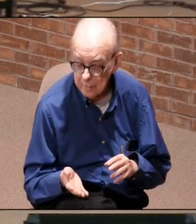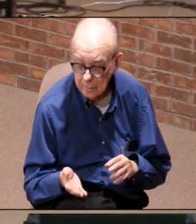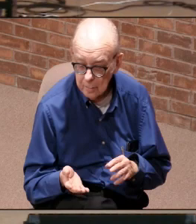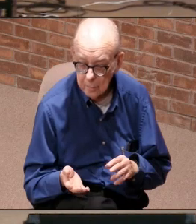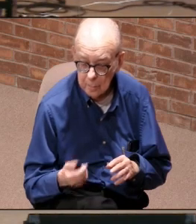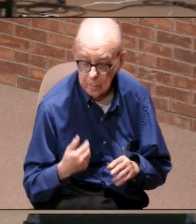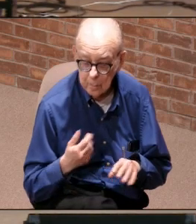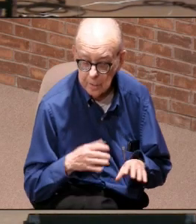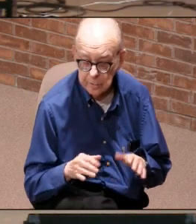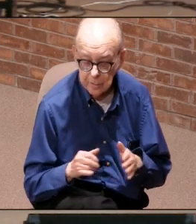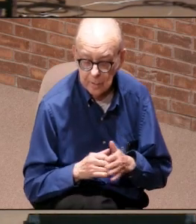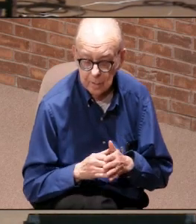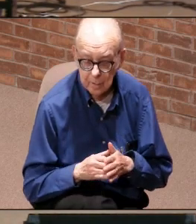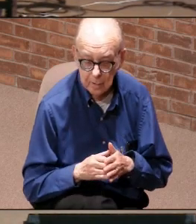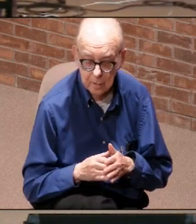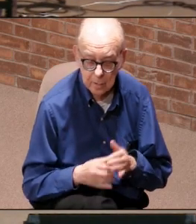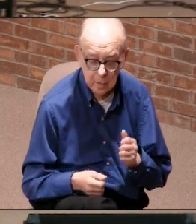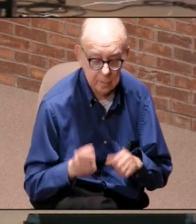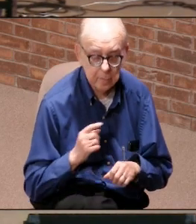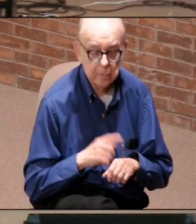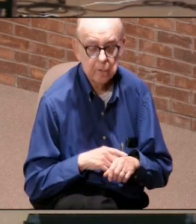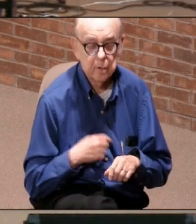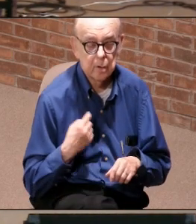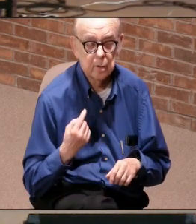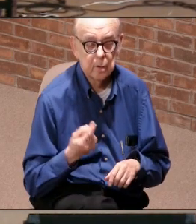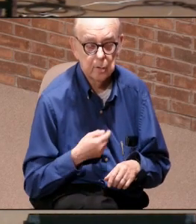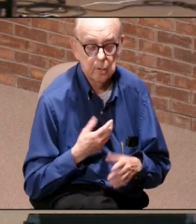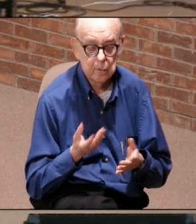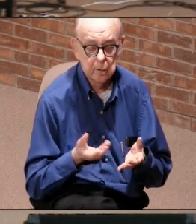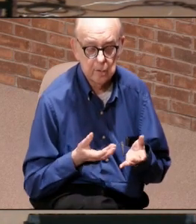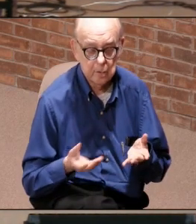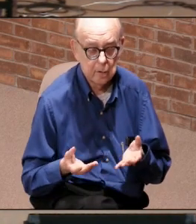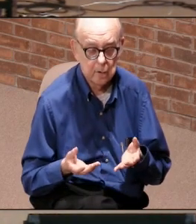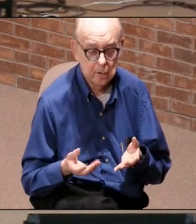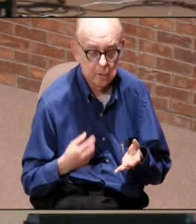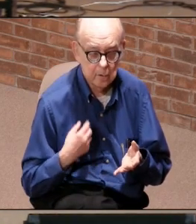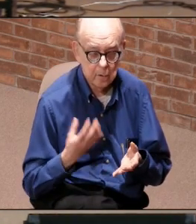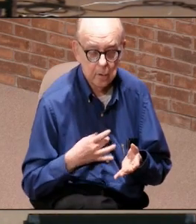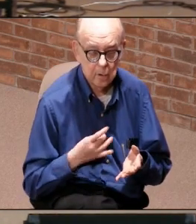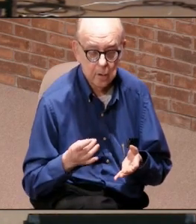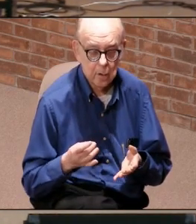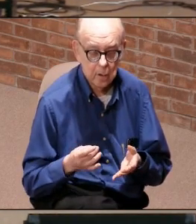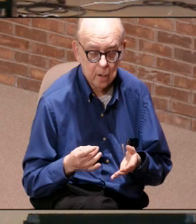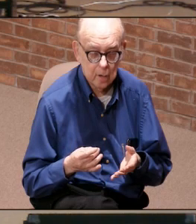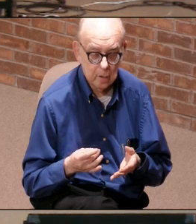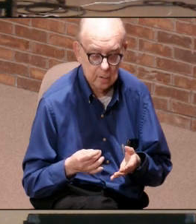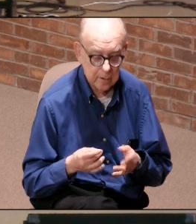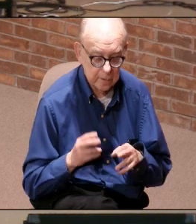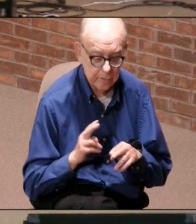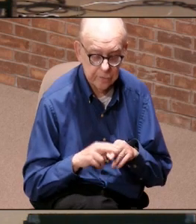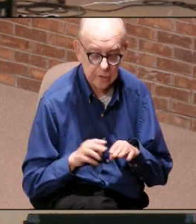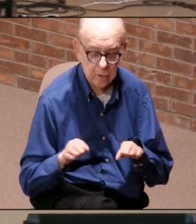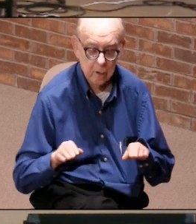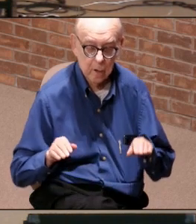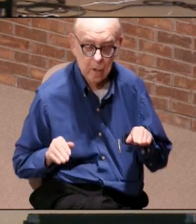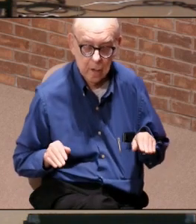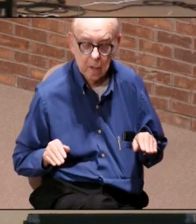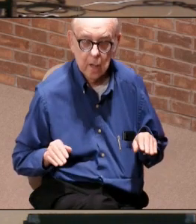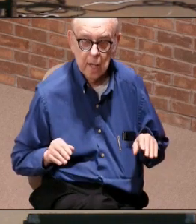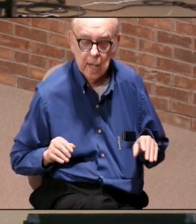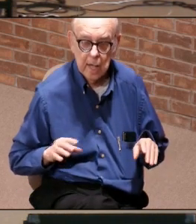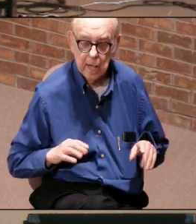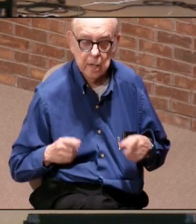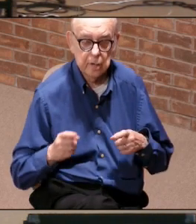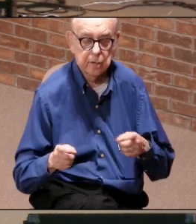we do. And most of the time, what we do is we like to sit in the throne and control our